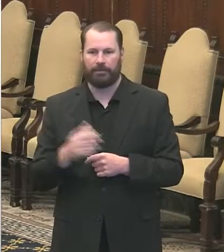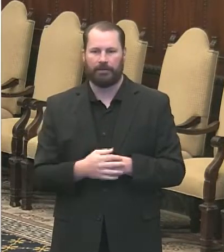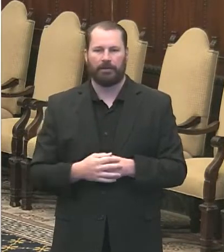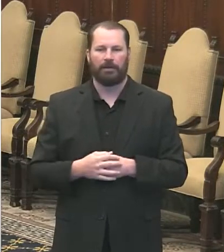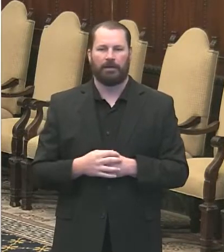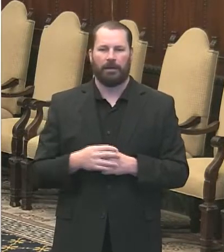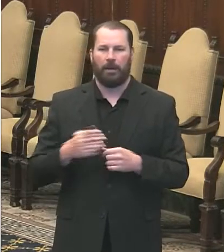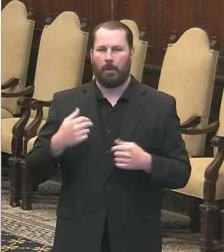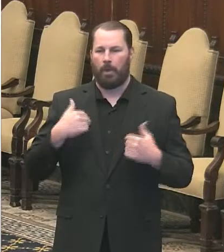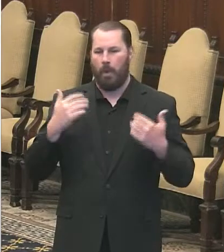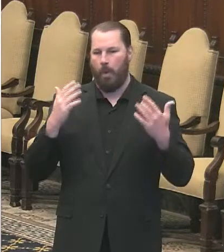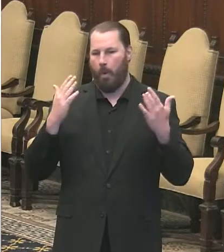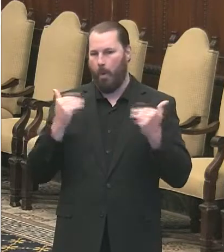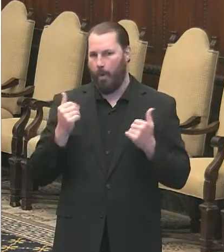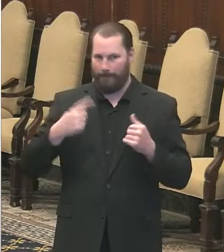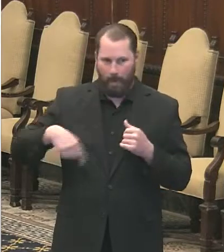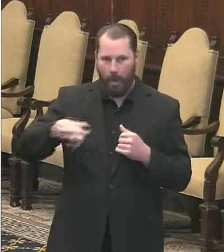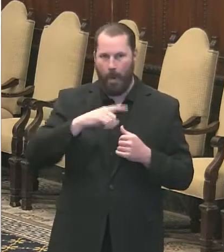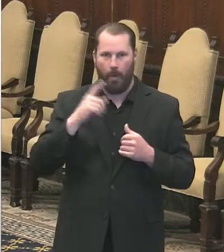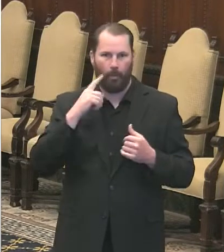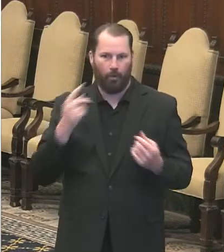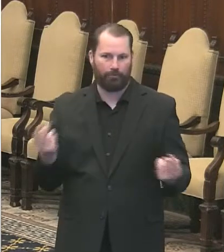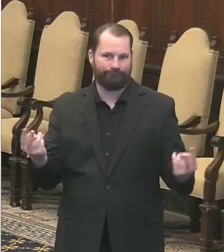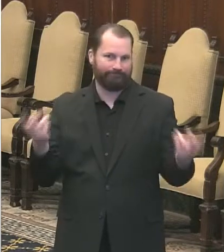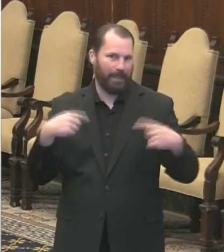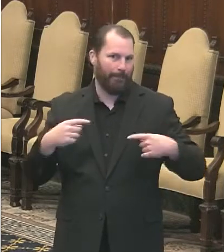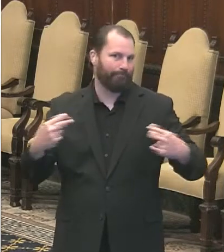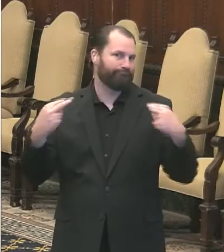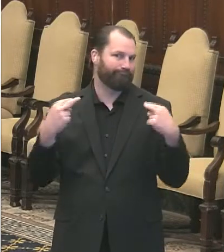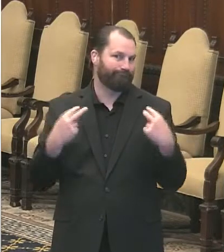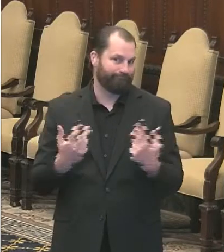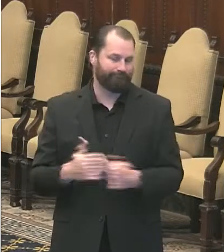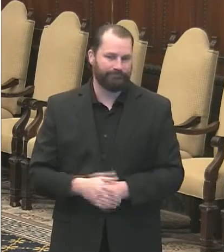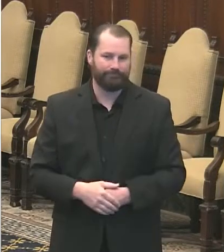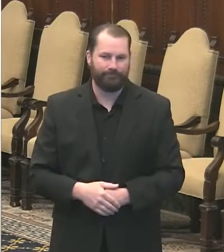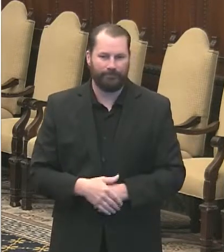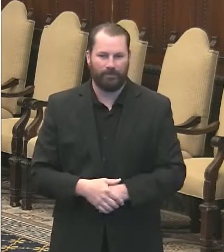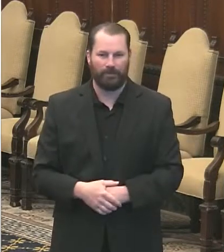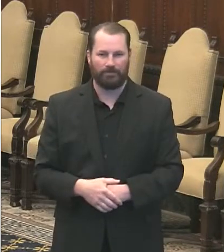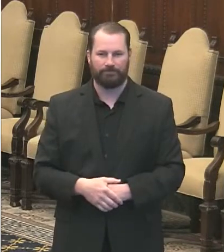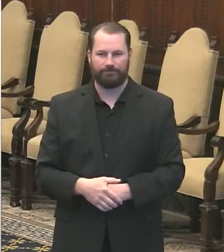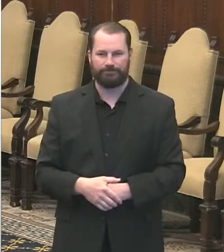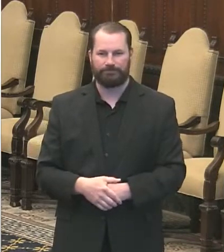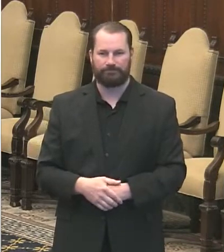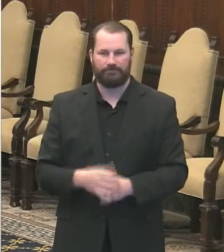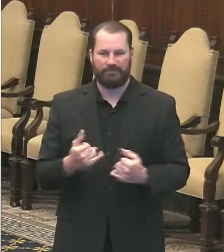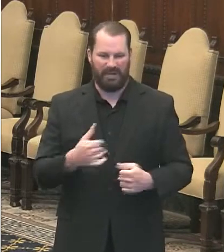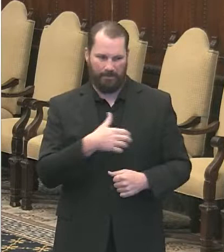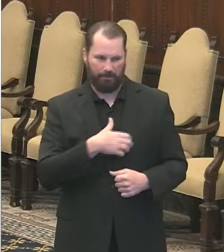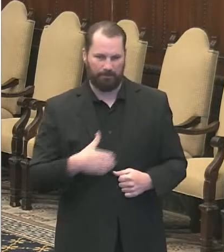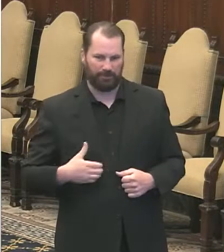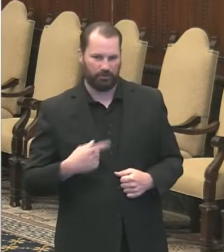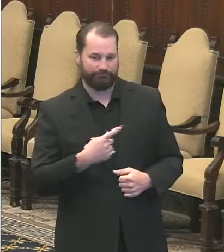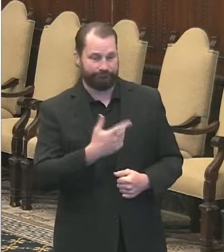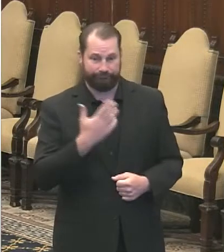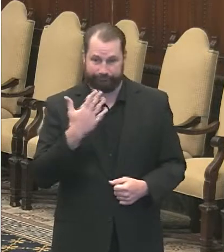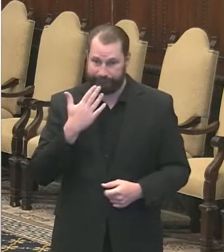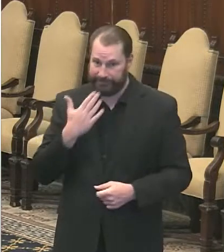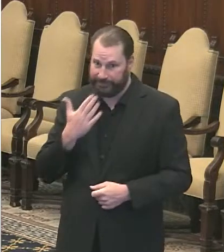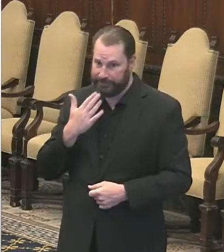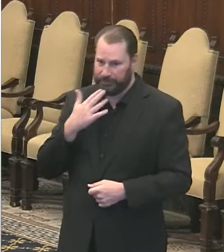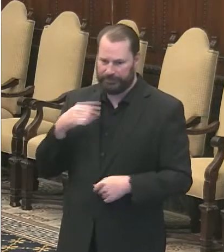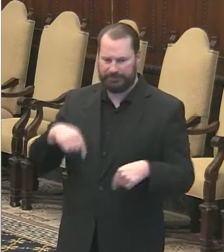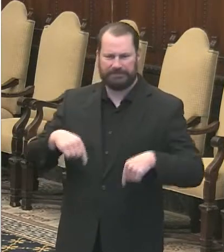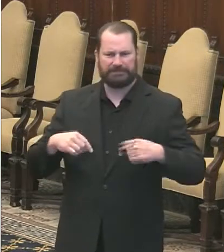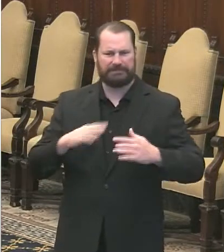year. Thank you. Thank you, Michael. Philadelphia is a city of strong traditions, and I'm excited to see this